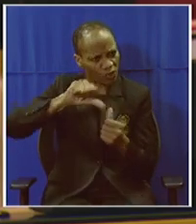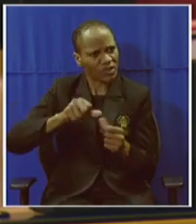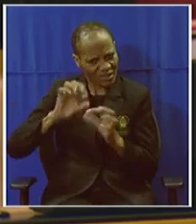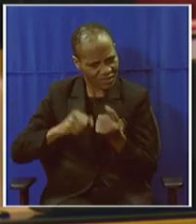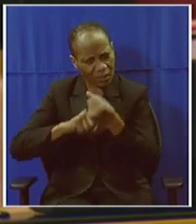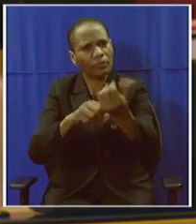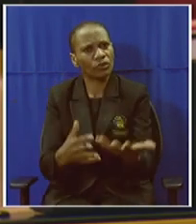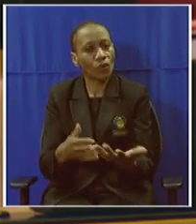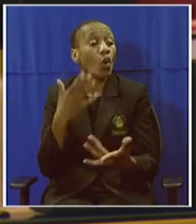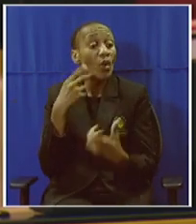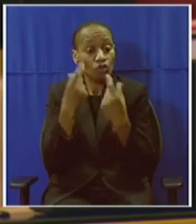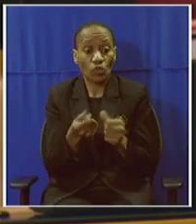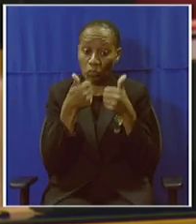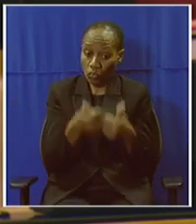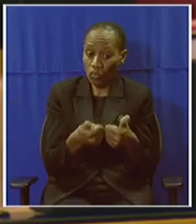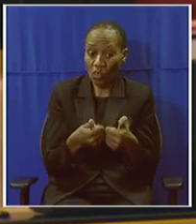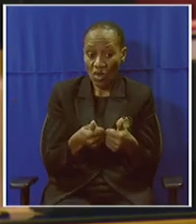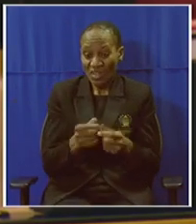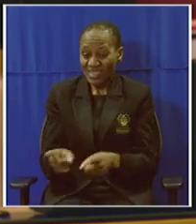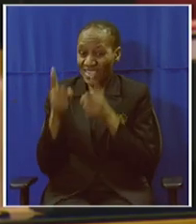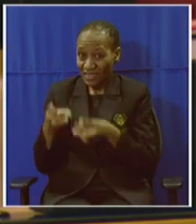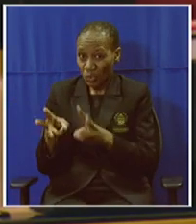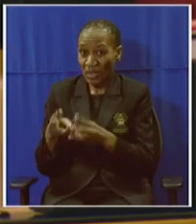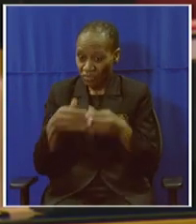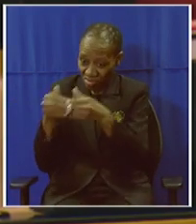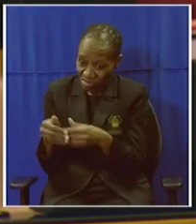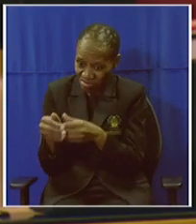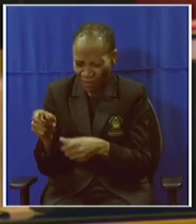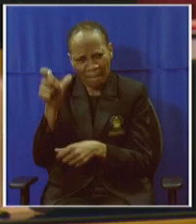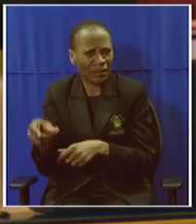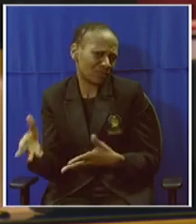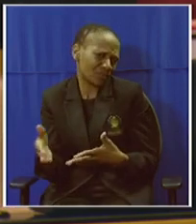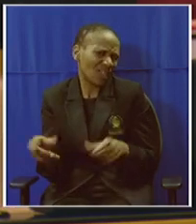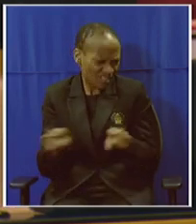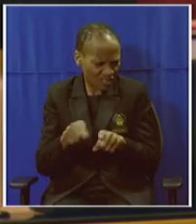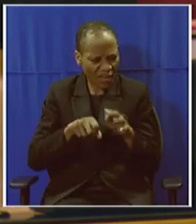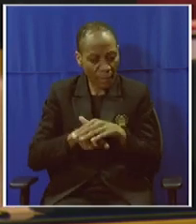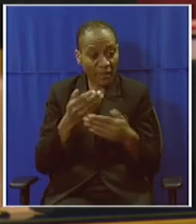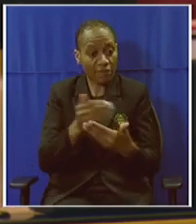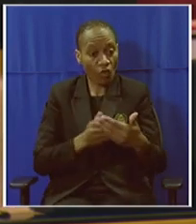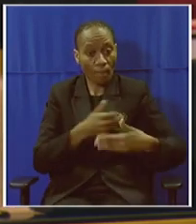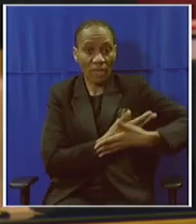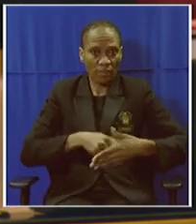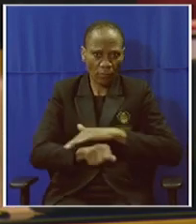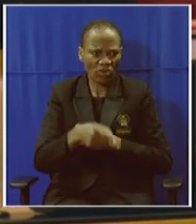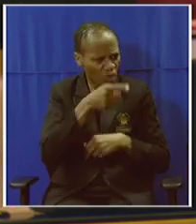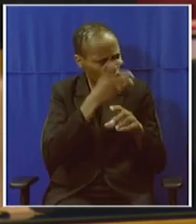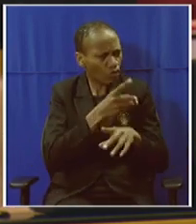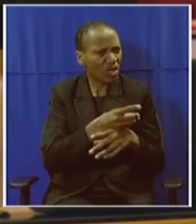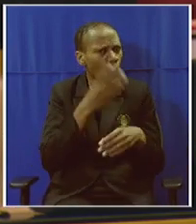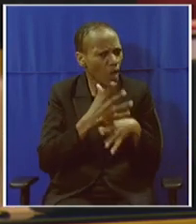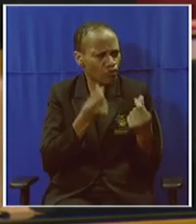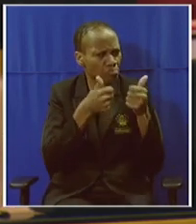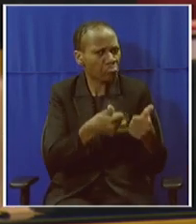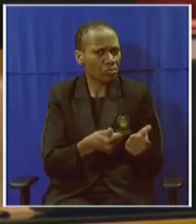doing good, doing no harm to the life of human beings includes the life of the unborn child. The ACDP calls on all